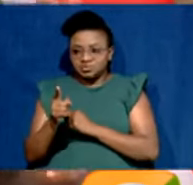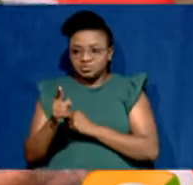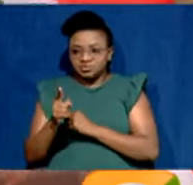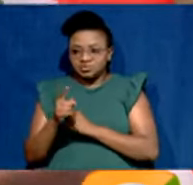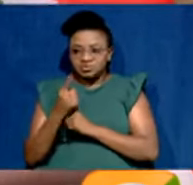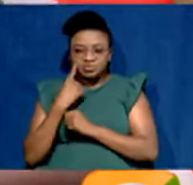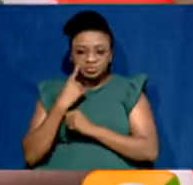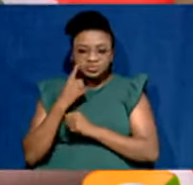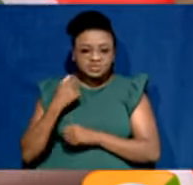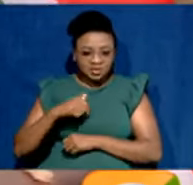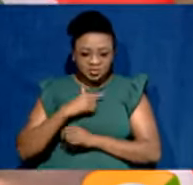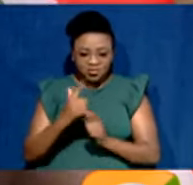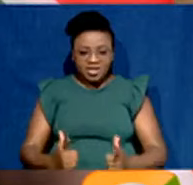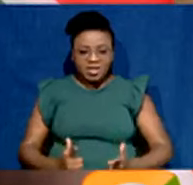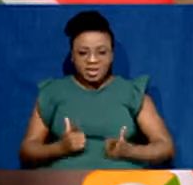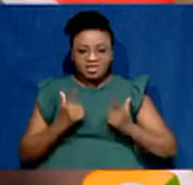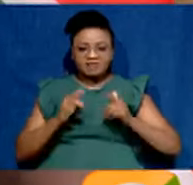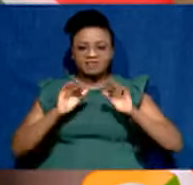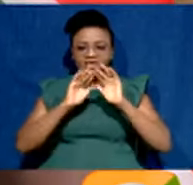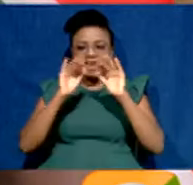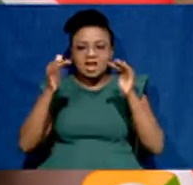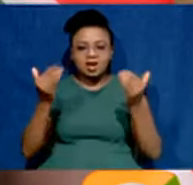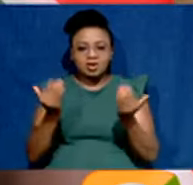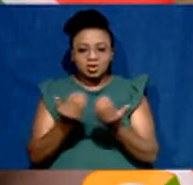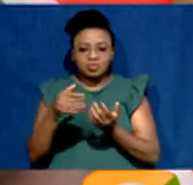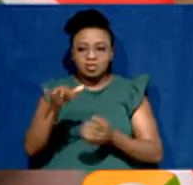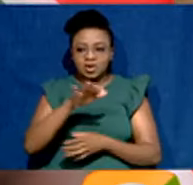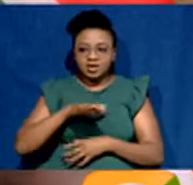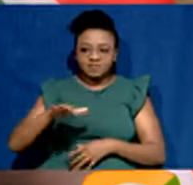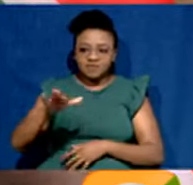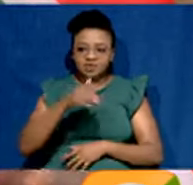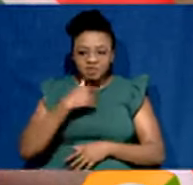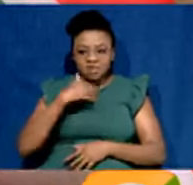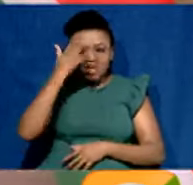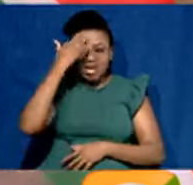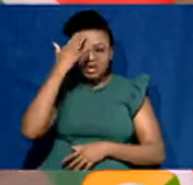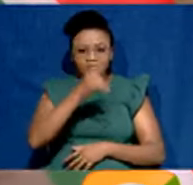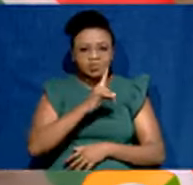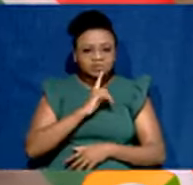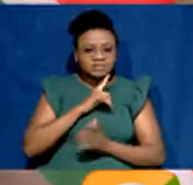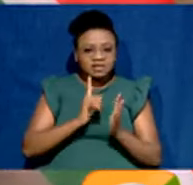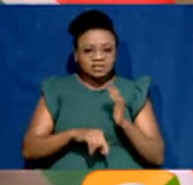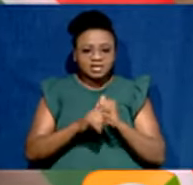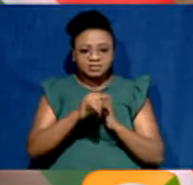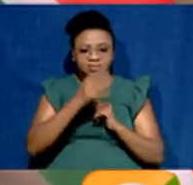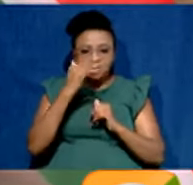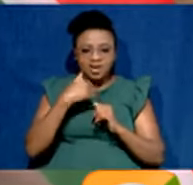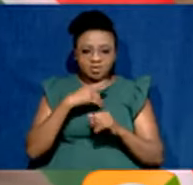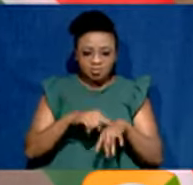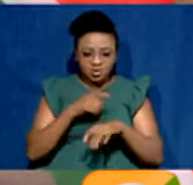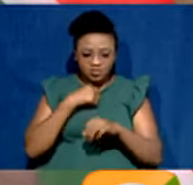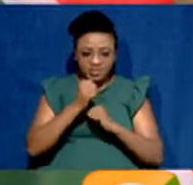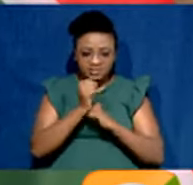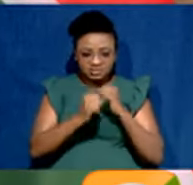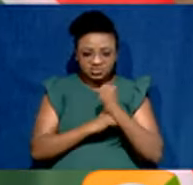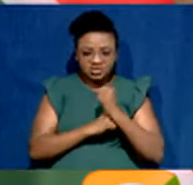in a global environment. And I know you're saying that because when we structured the G2G,